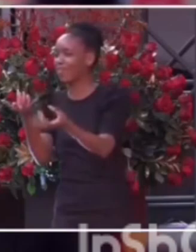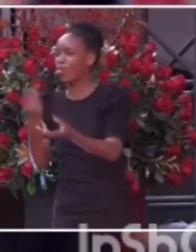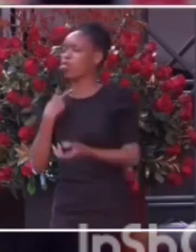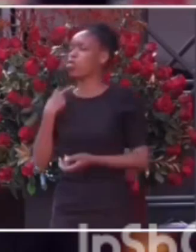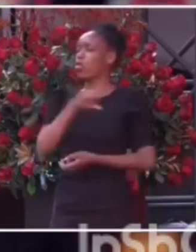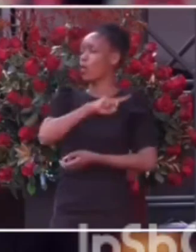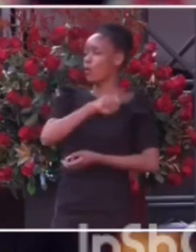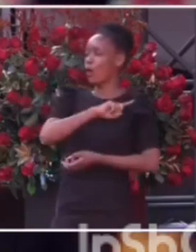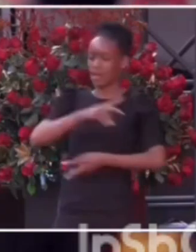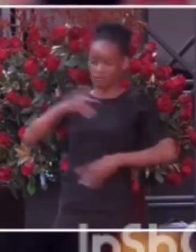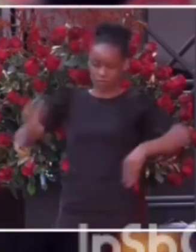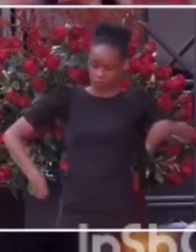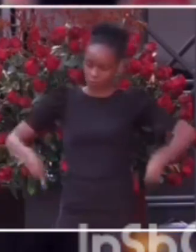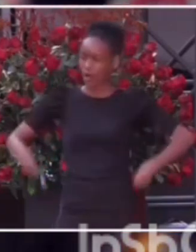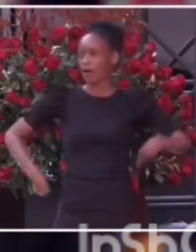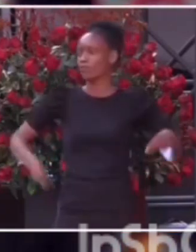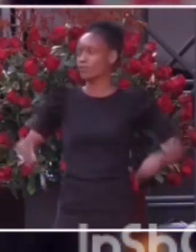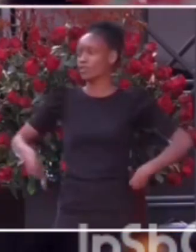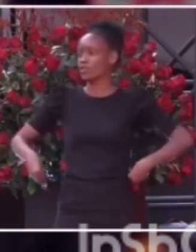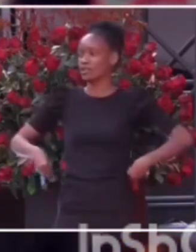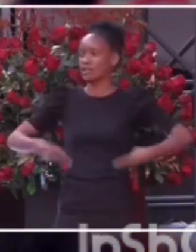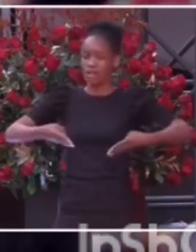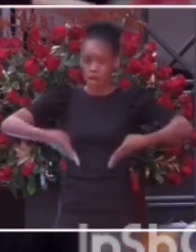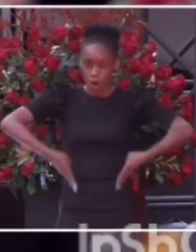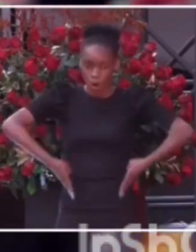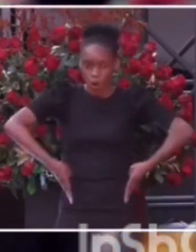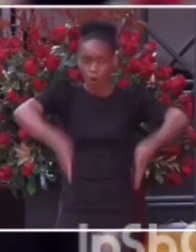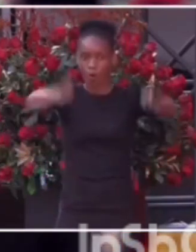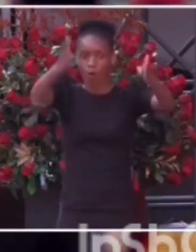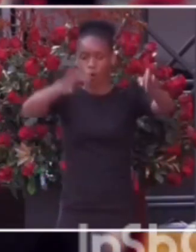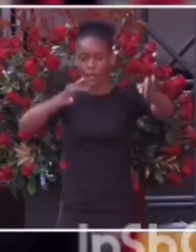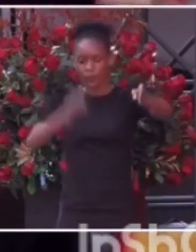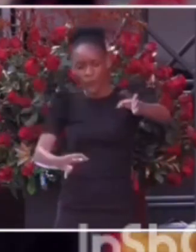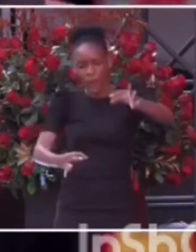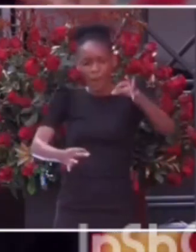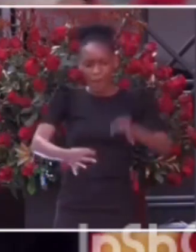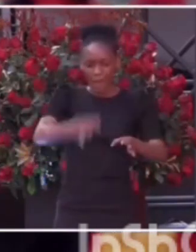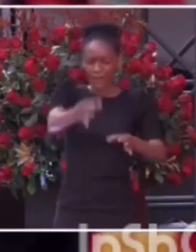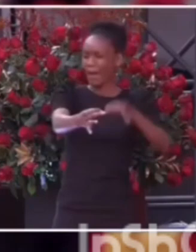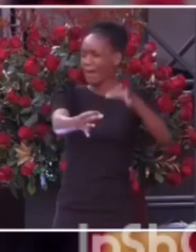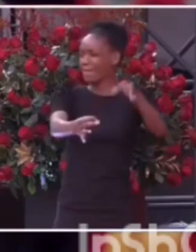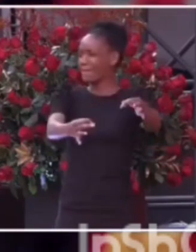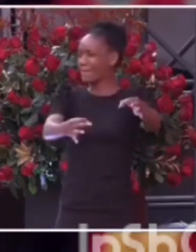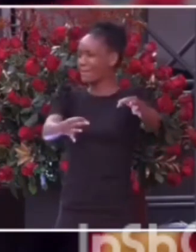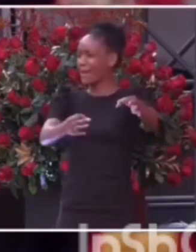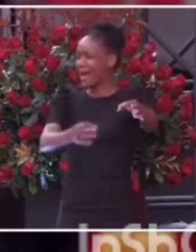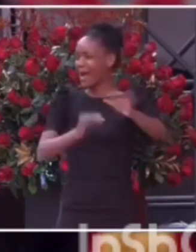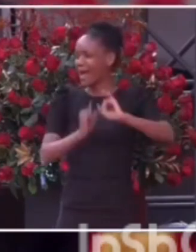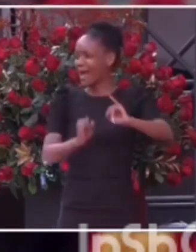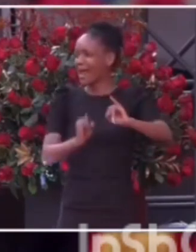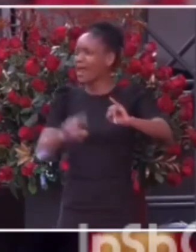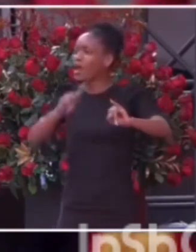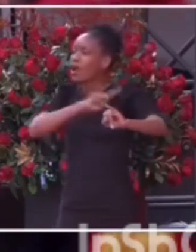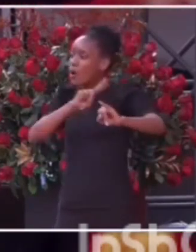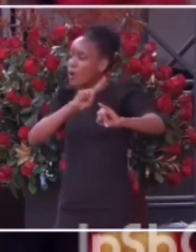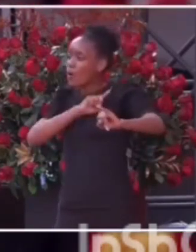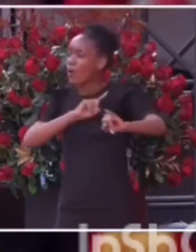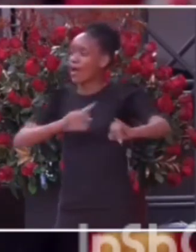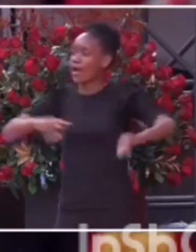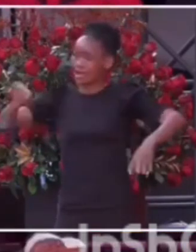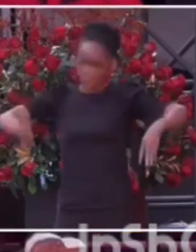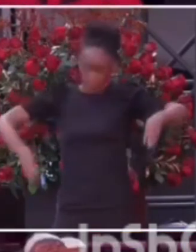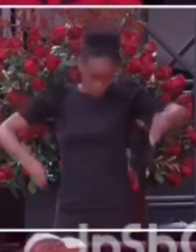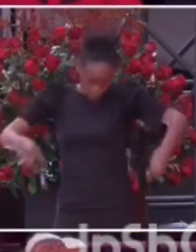that creates potholes because the roads are not quality as a result of